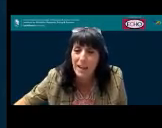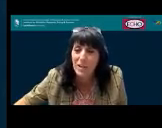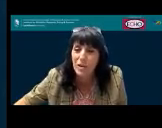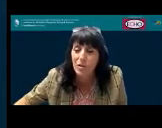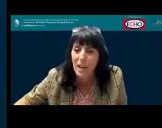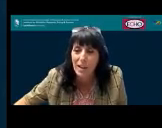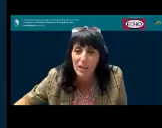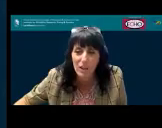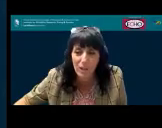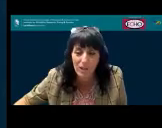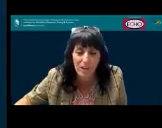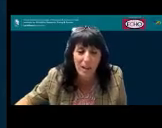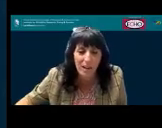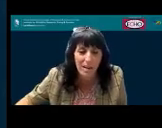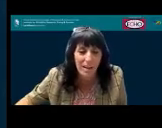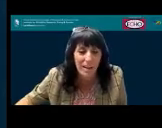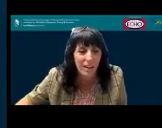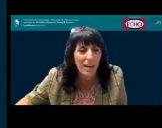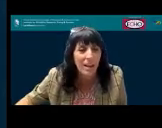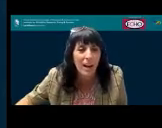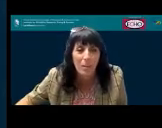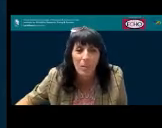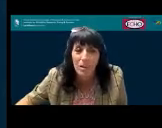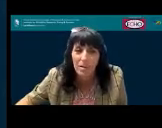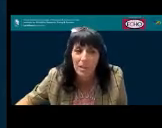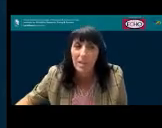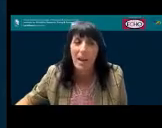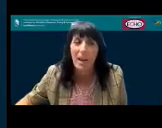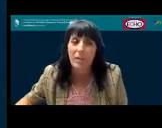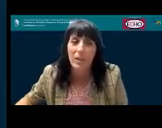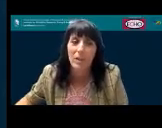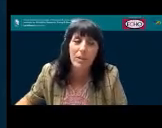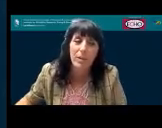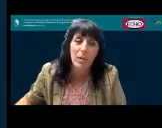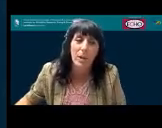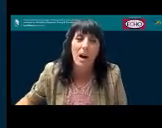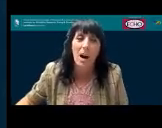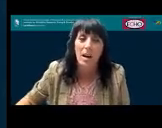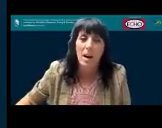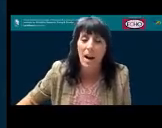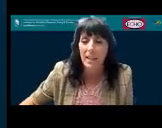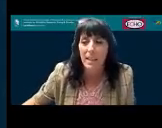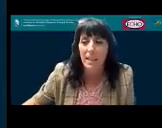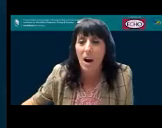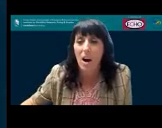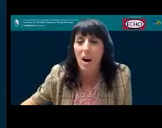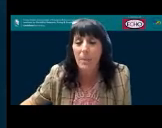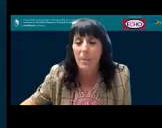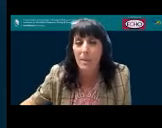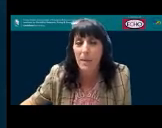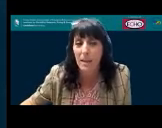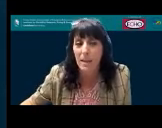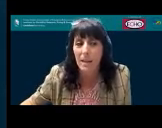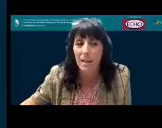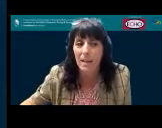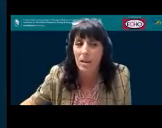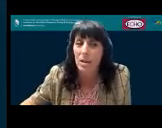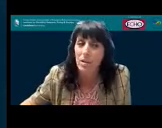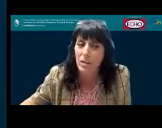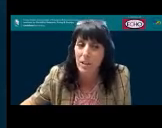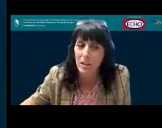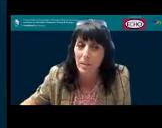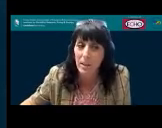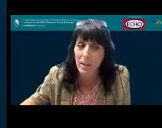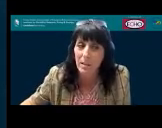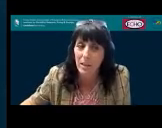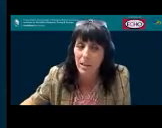captioning, and you can turn that on. We're thrilled to have you for our IDRPP, the